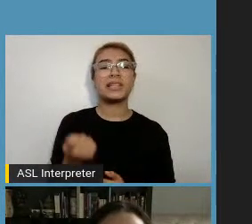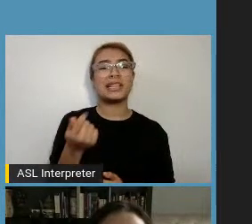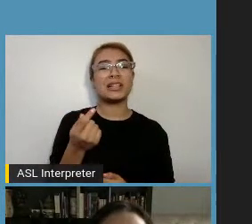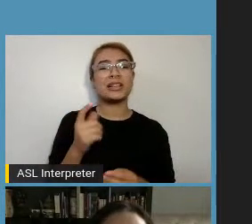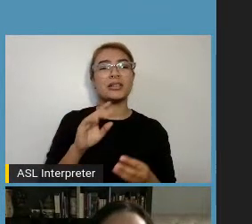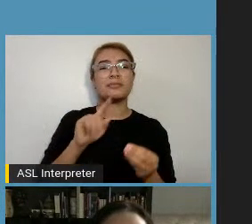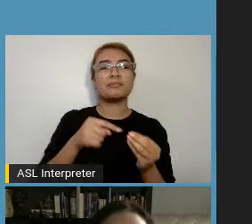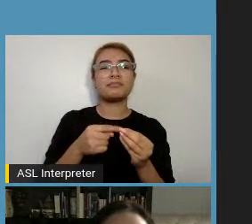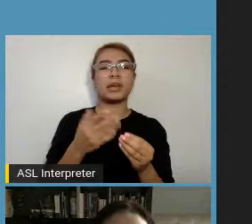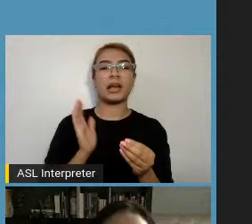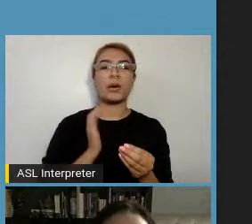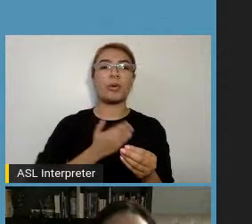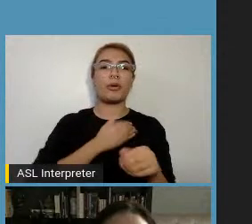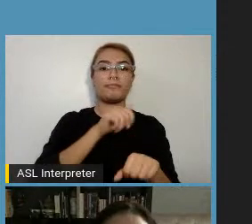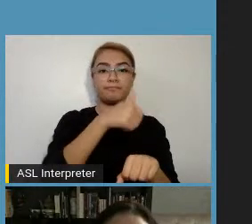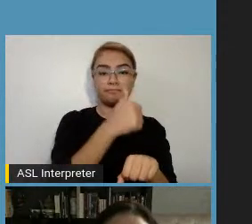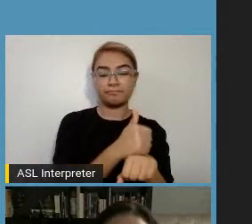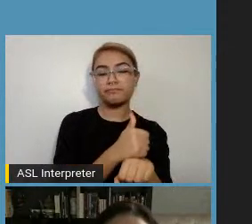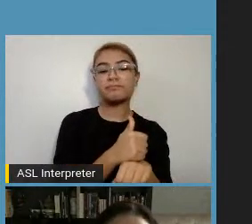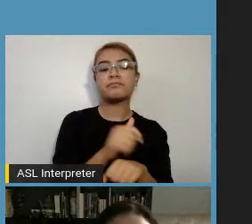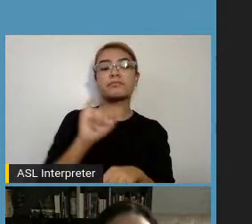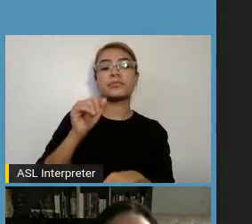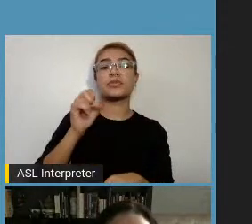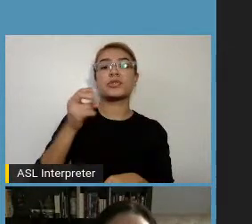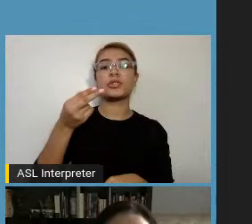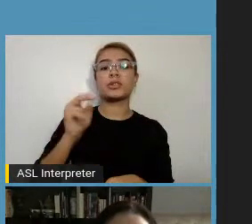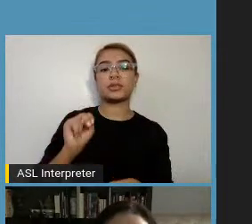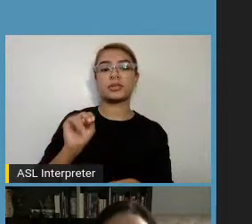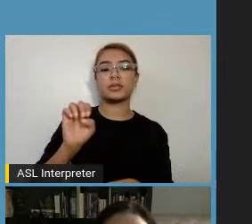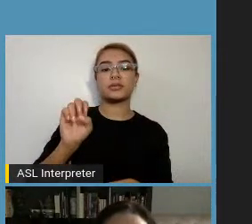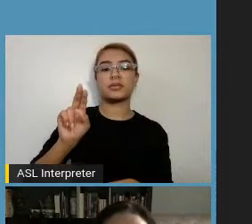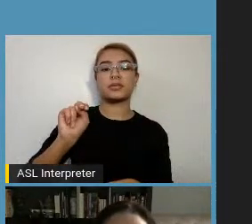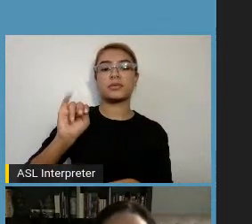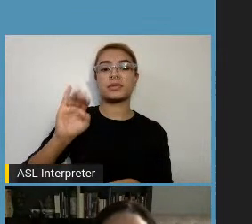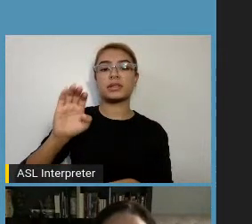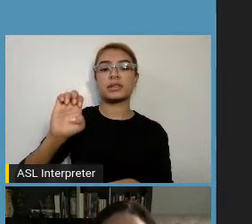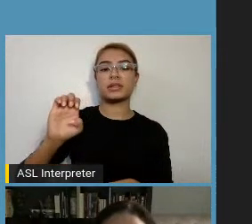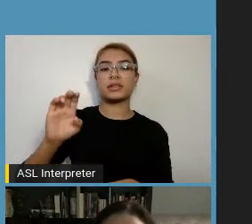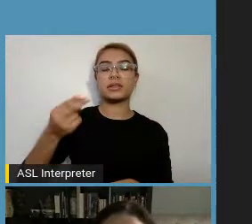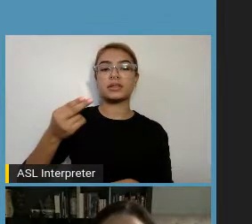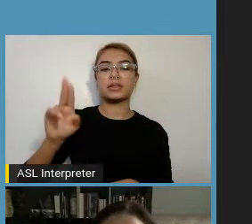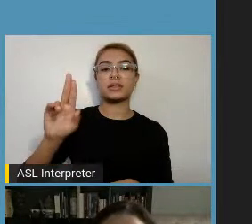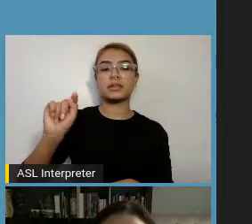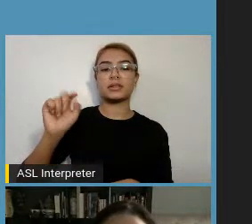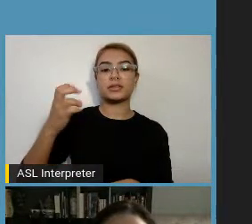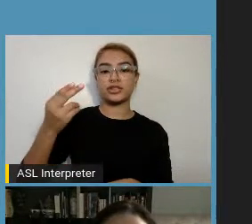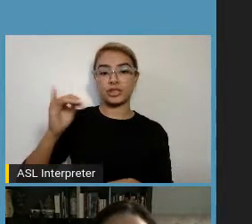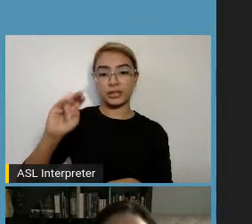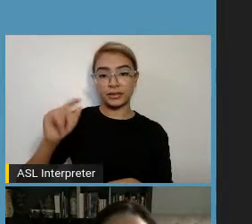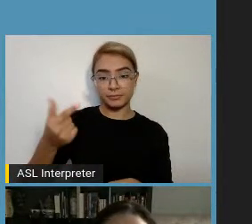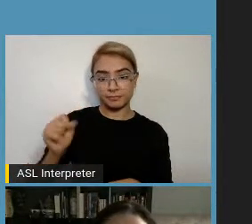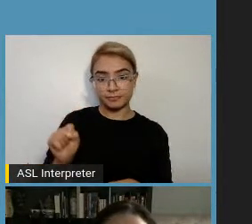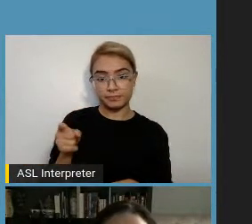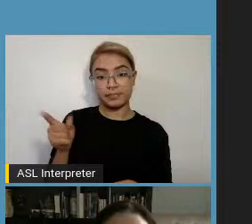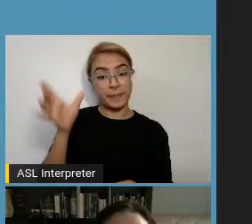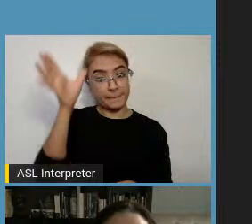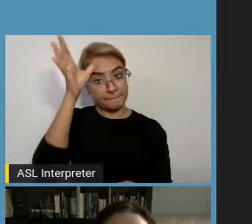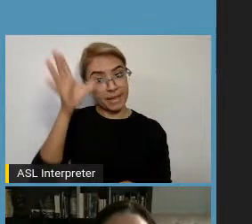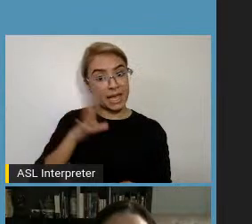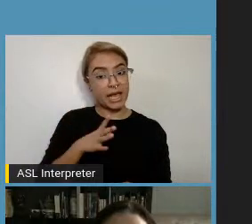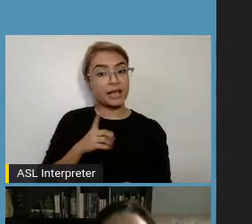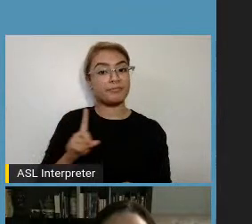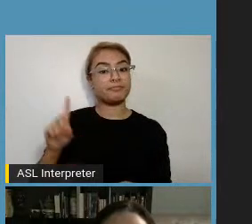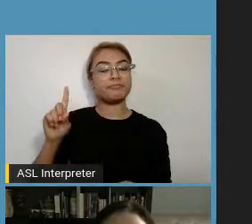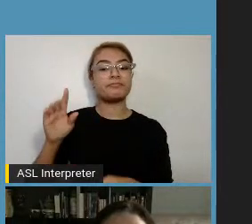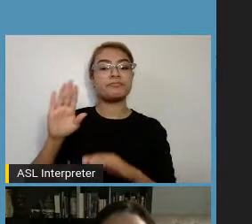founders, John and Eunice Hutchings. This is John Hutchings over here by this cave up on, it's Mount